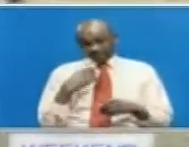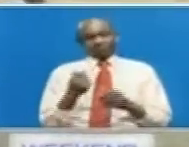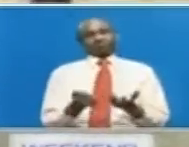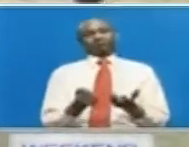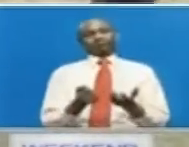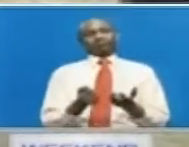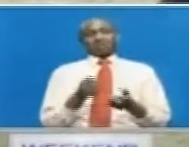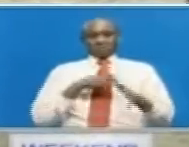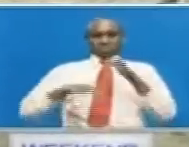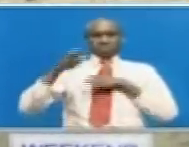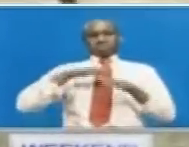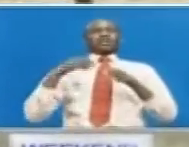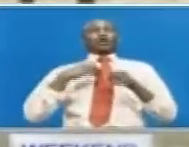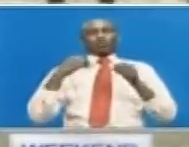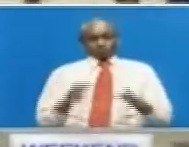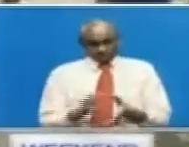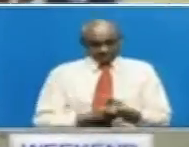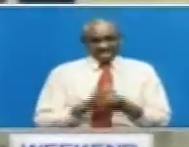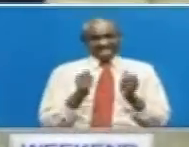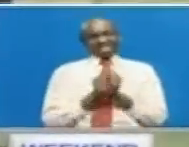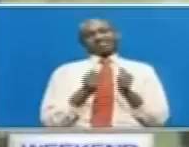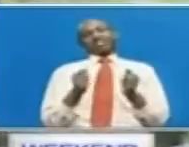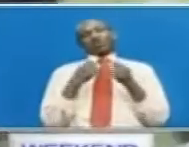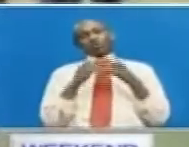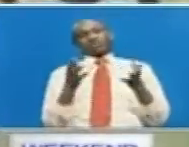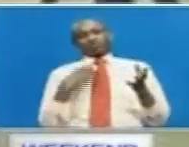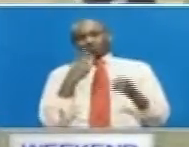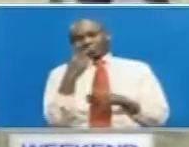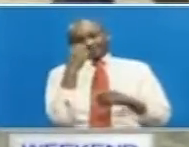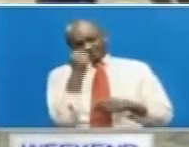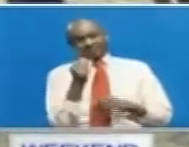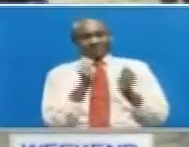and the Wardens surged on 18-9, winning it at